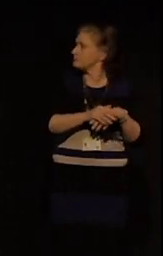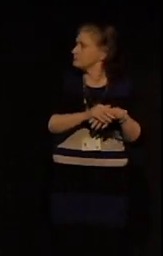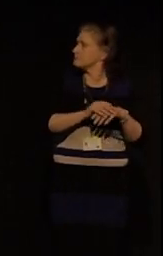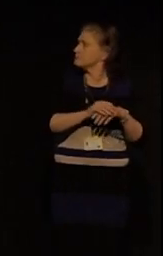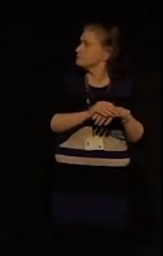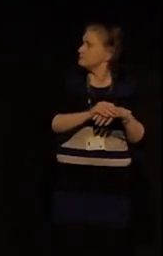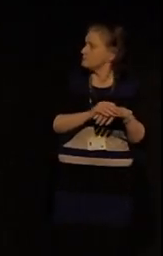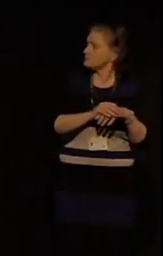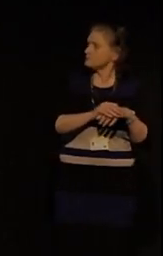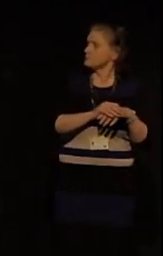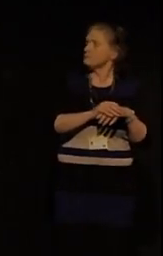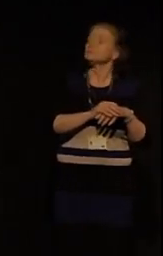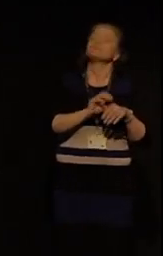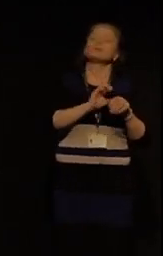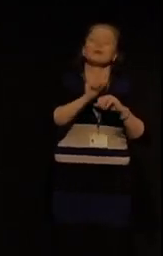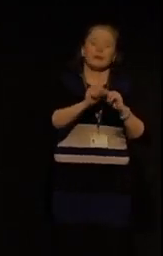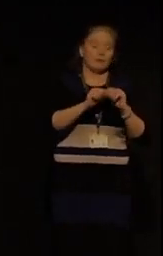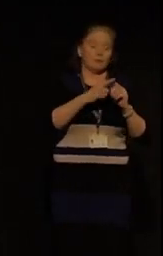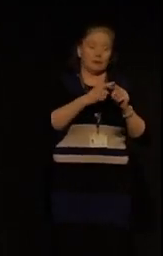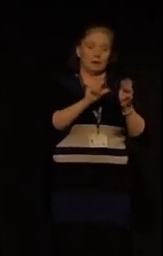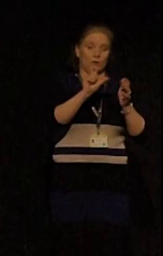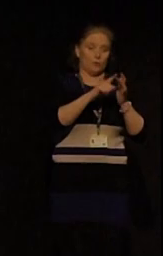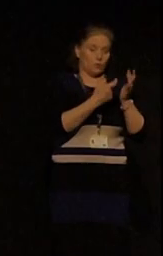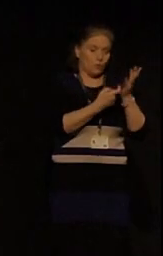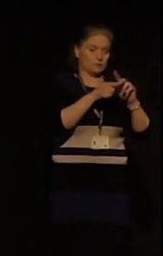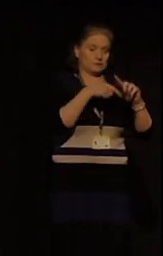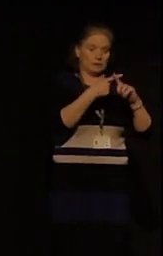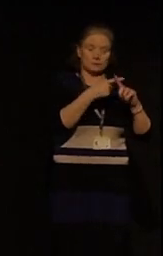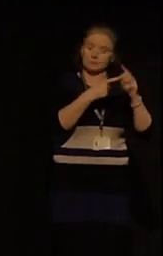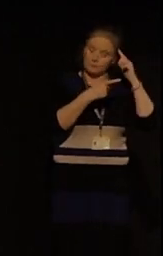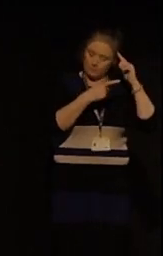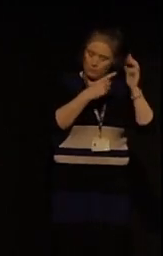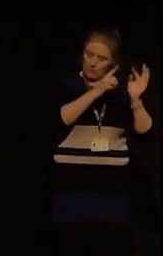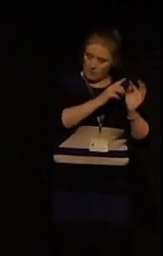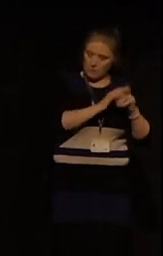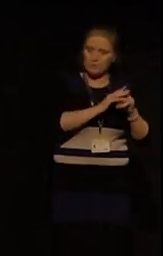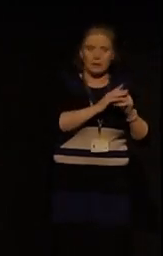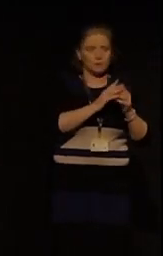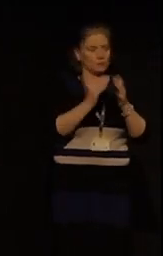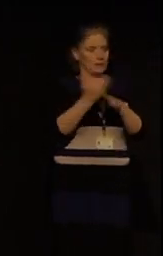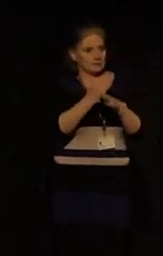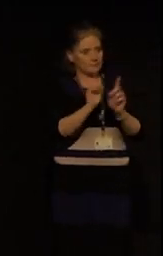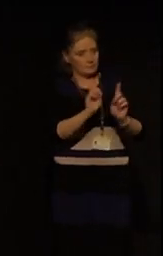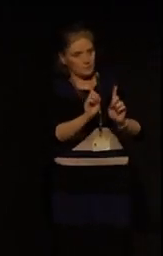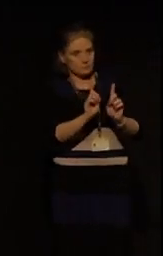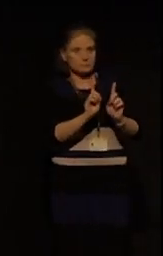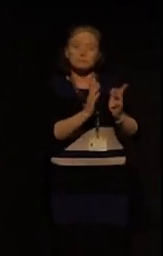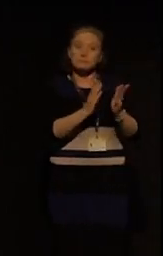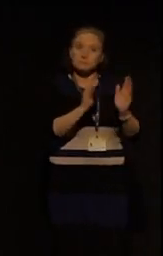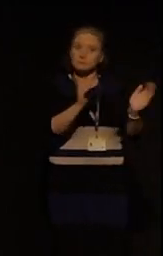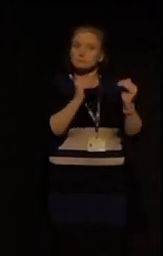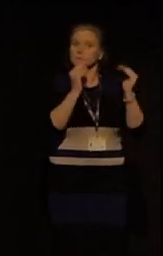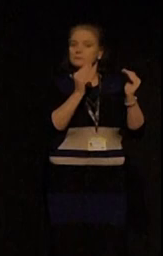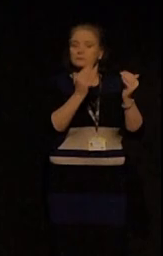cortex, the final end stage of the processing system, and you can see the activity is even greater than it